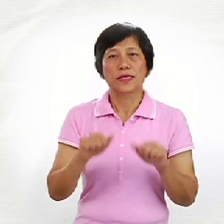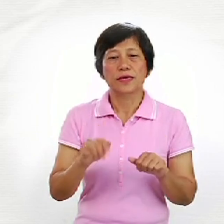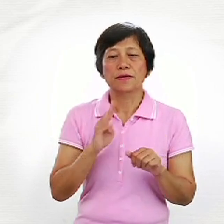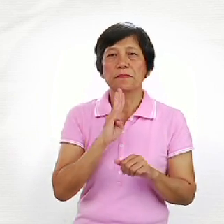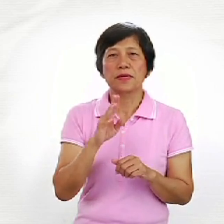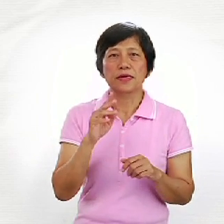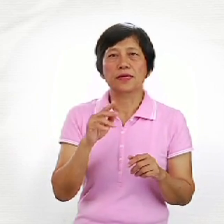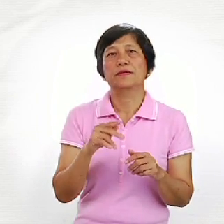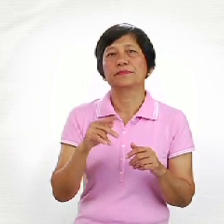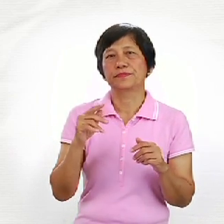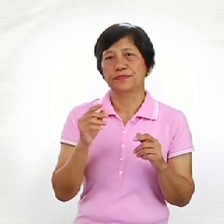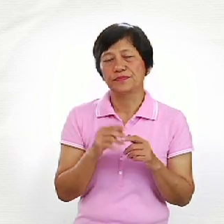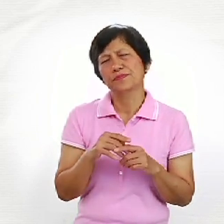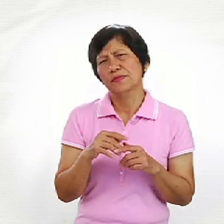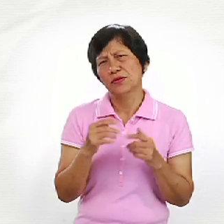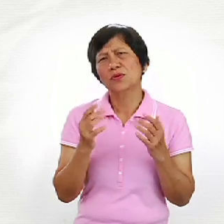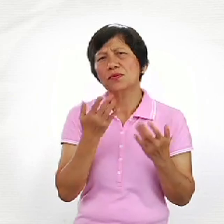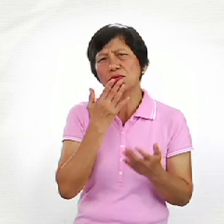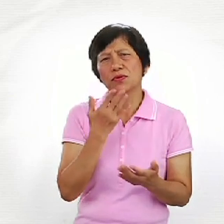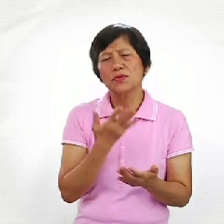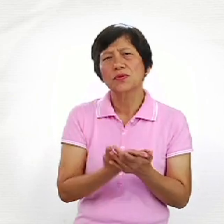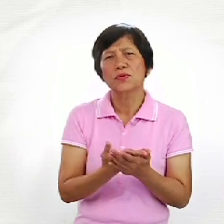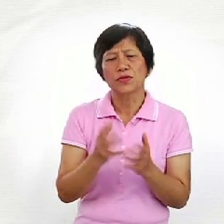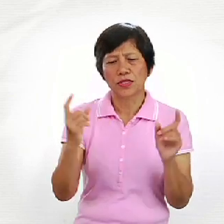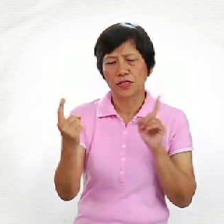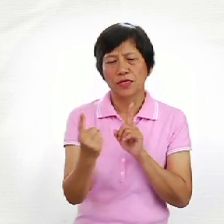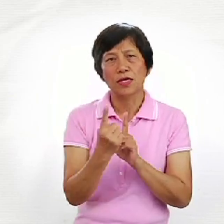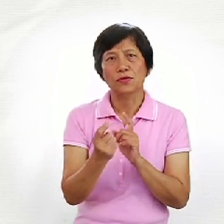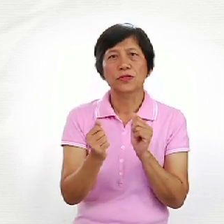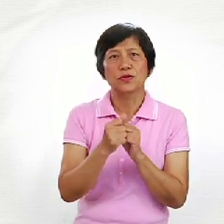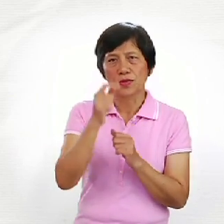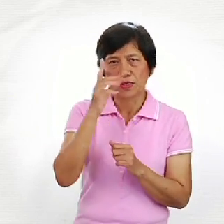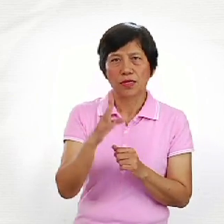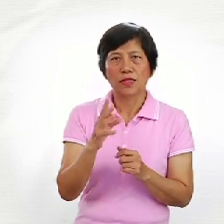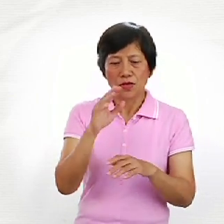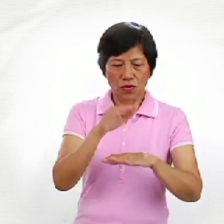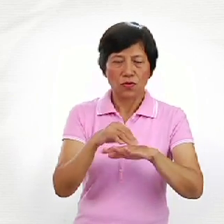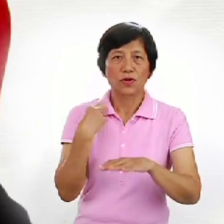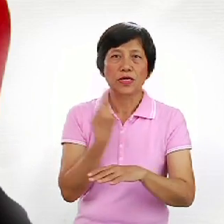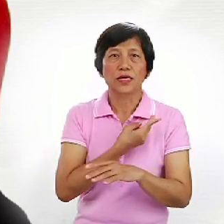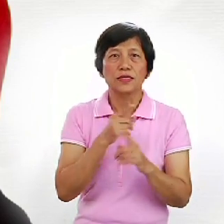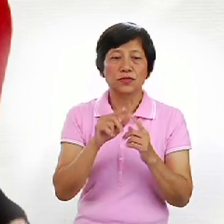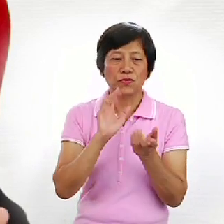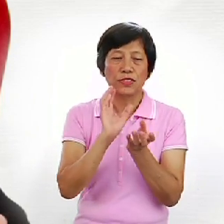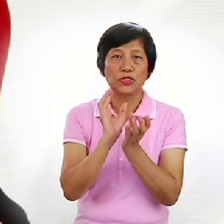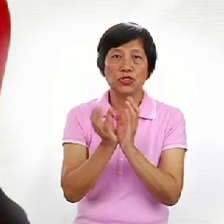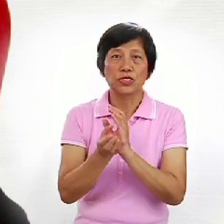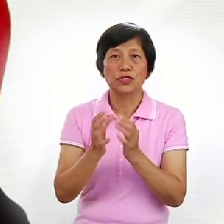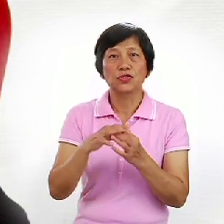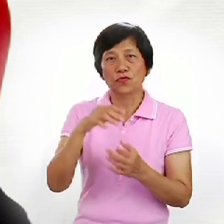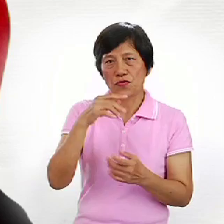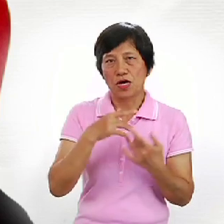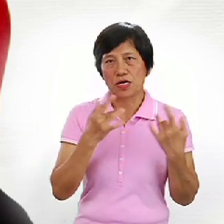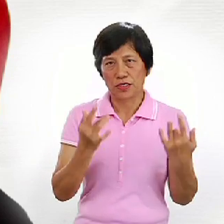potential encounter with God, calling us to a change of heart.